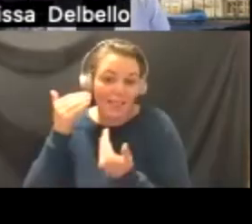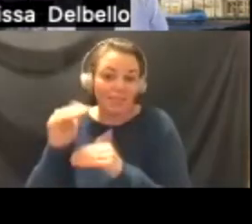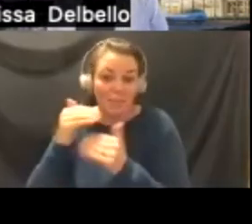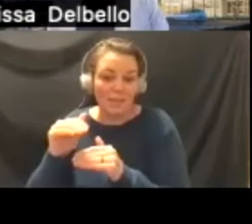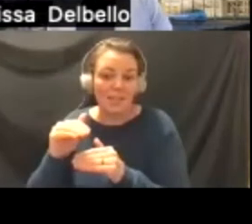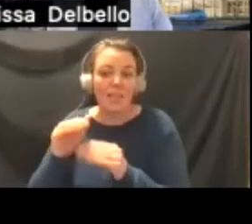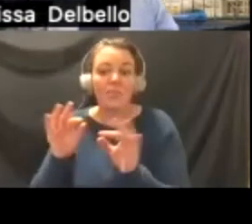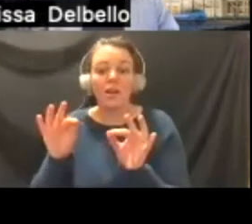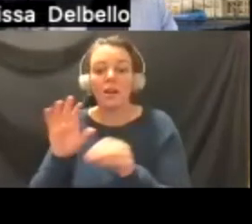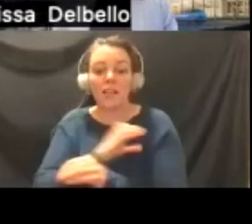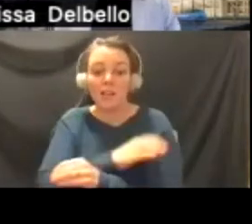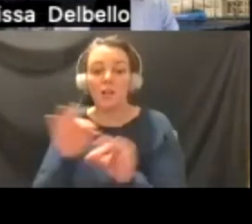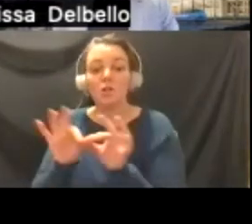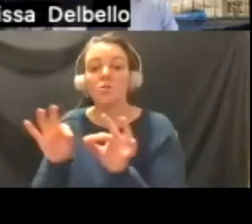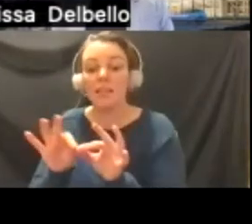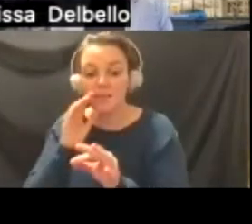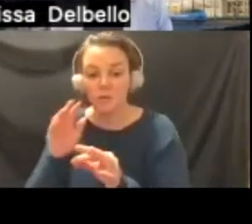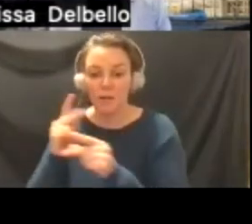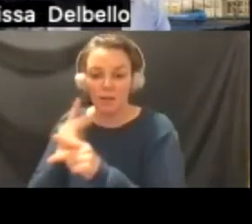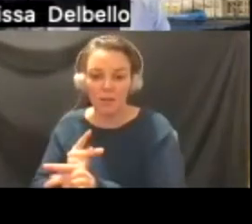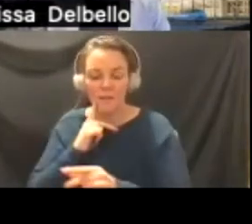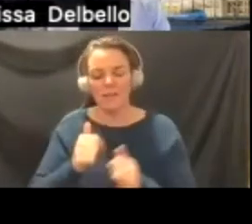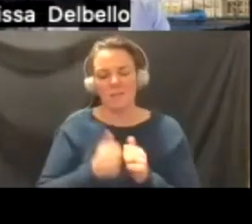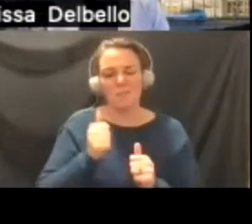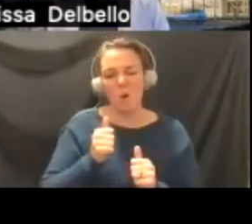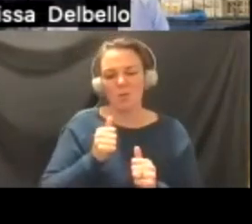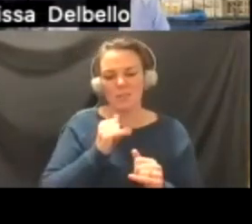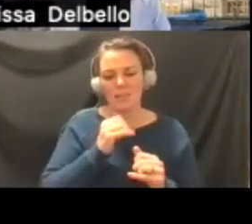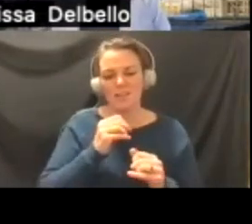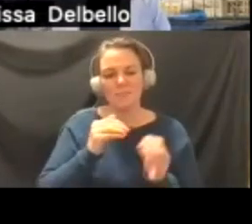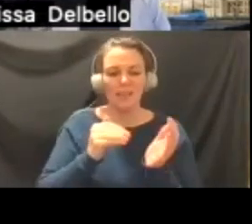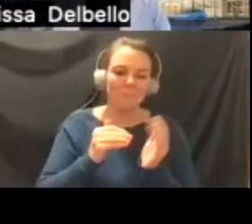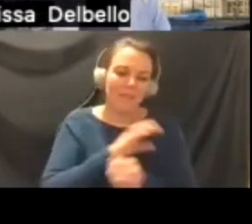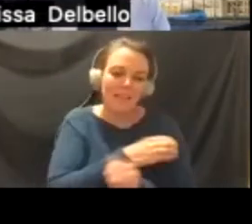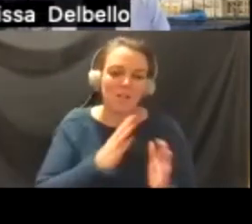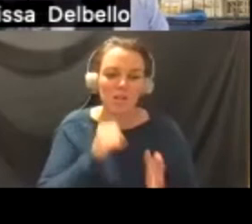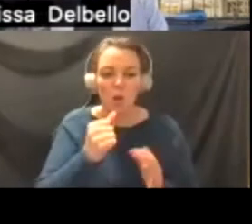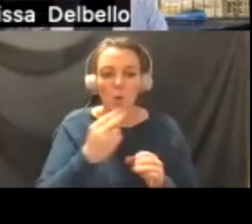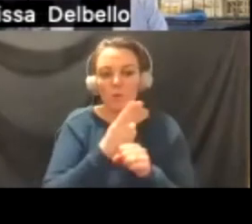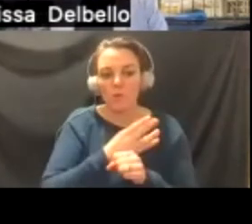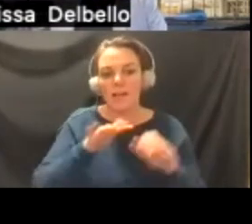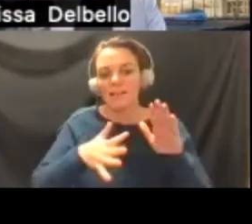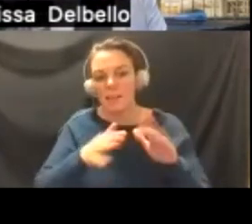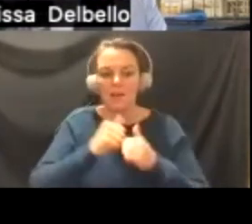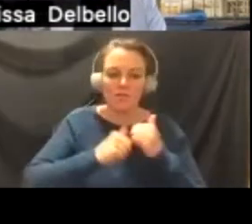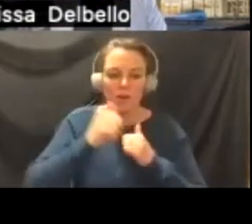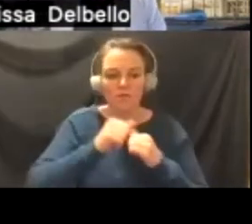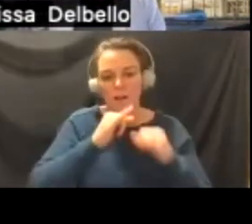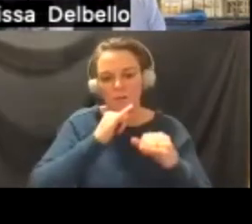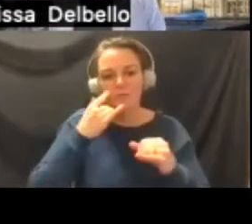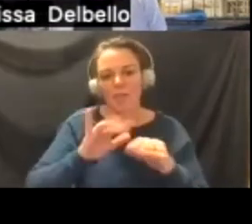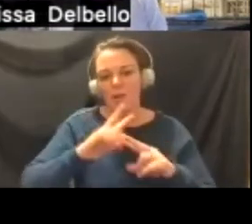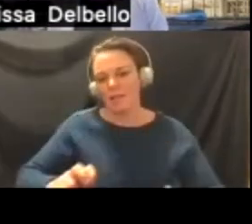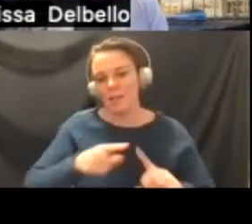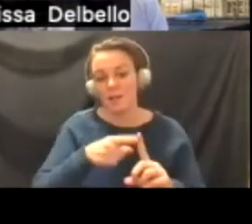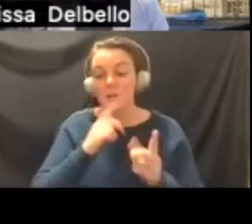because most clinicians don't do semi-structured diagnostic interviews as part of their assessment. And so actually without it, the